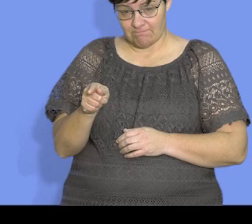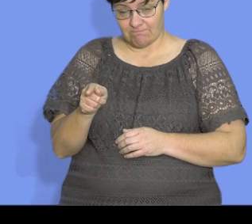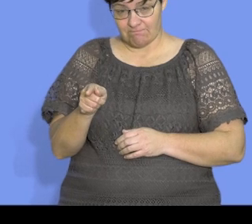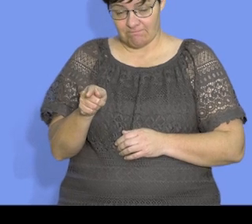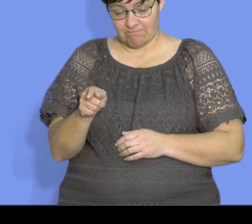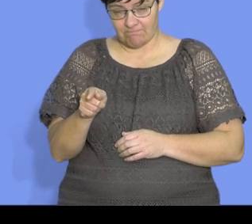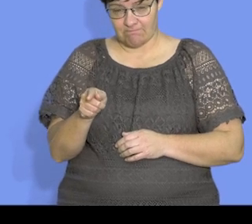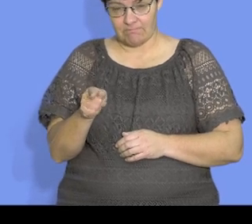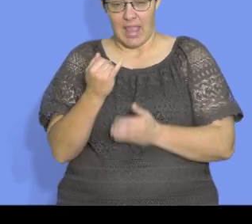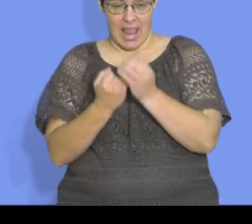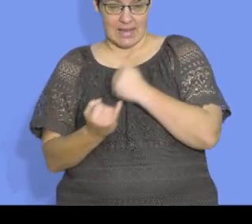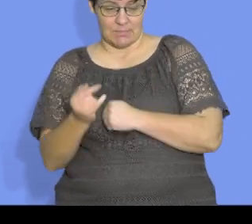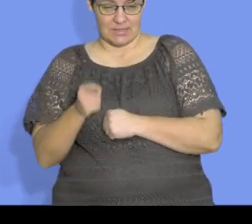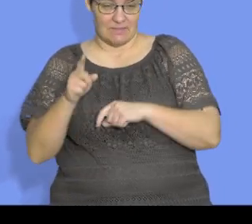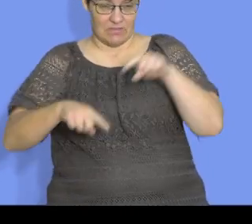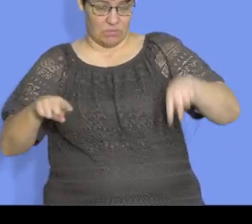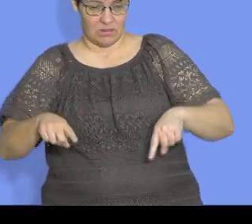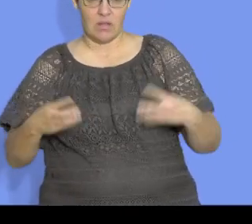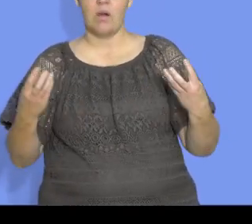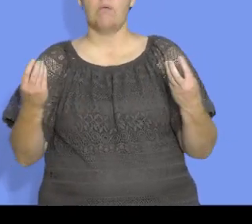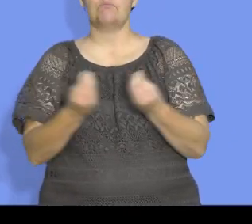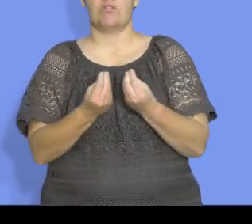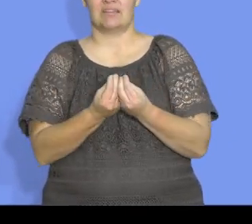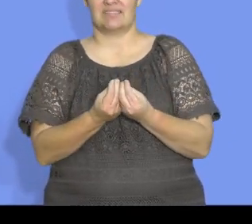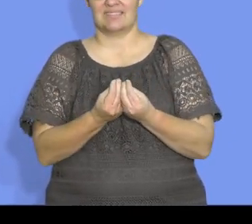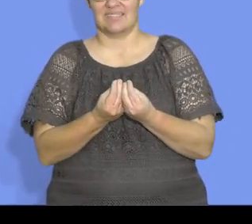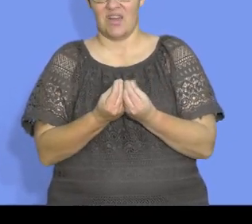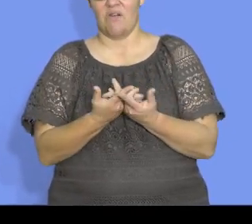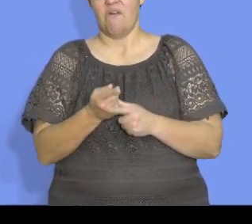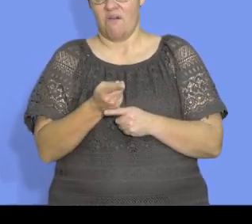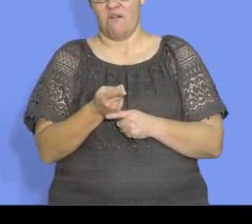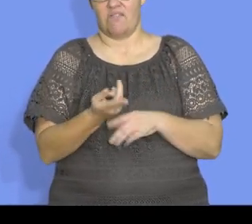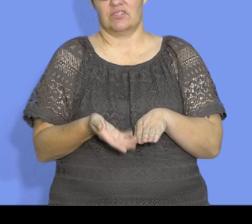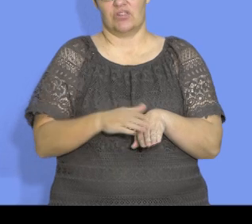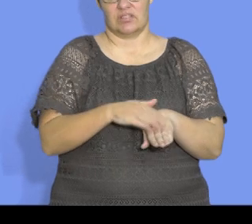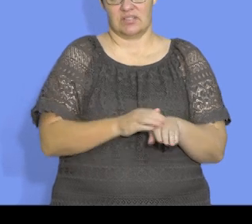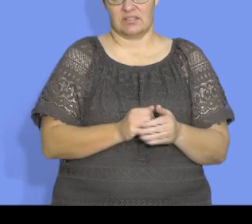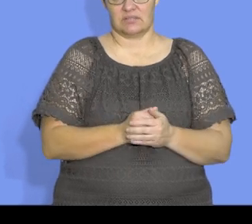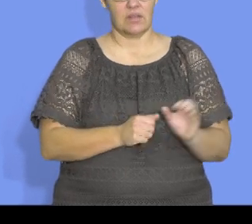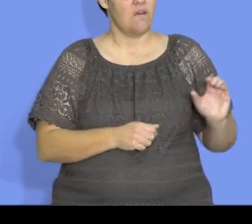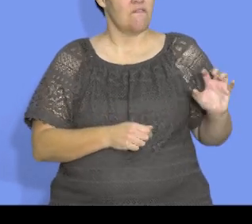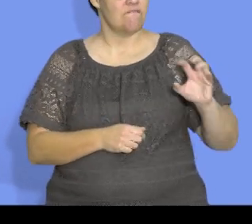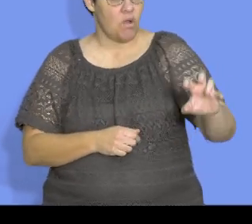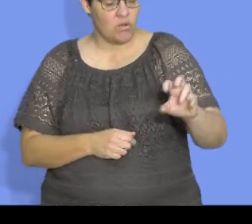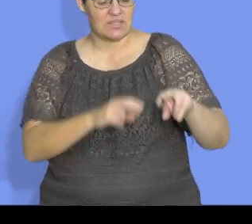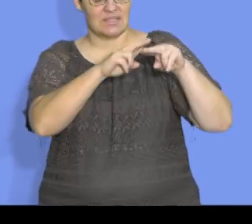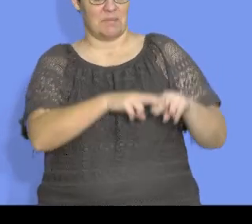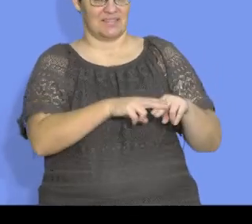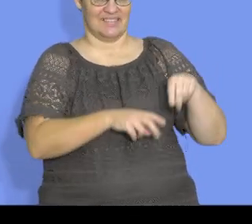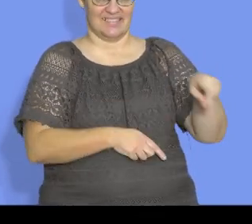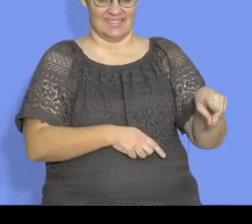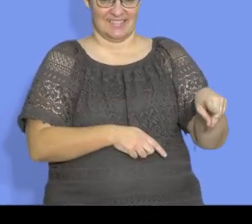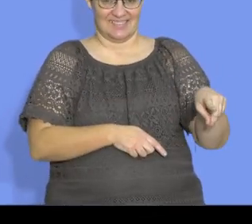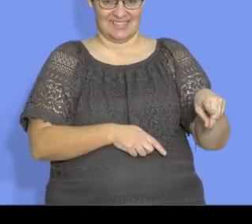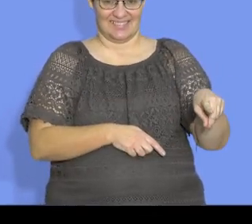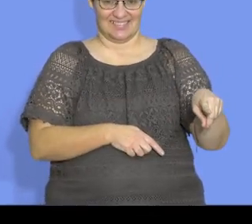the independent variable. So it's the product of the charges. And we're going to say force here is the dependent variable.